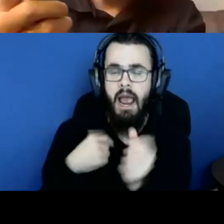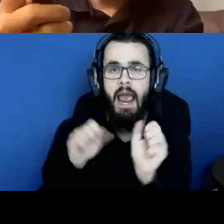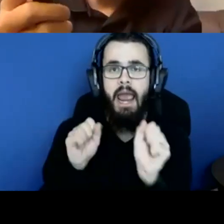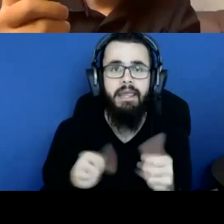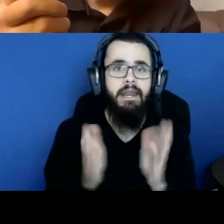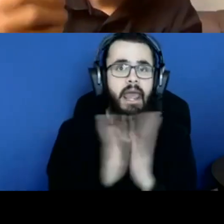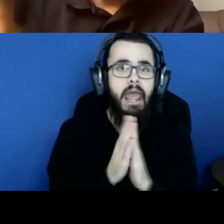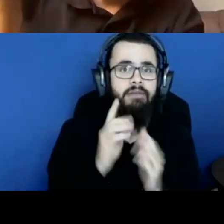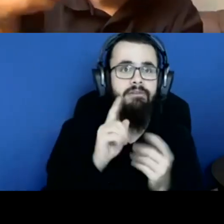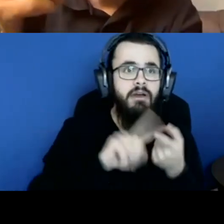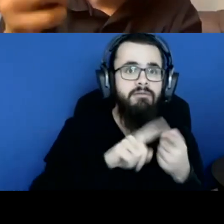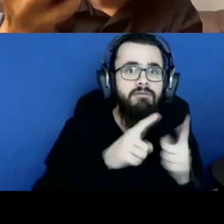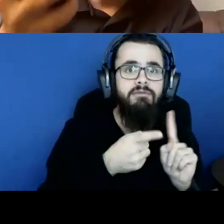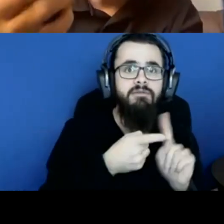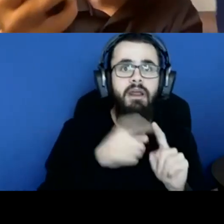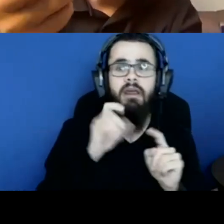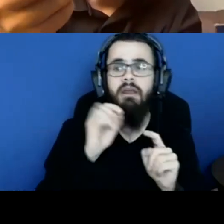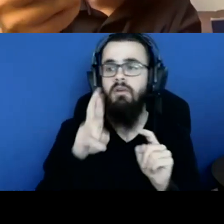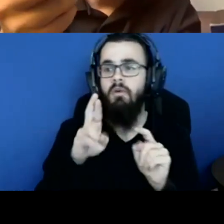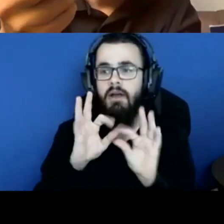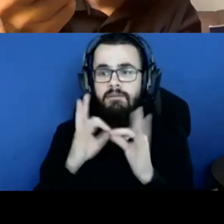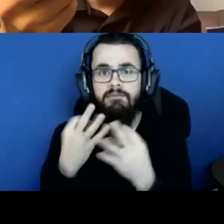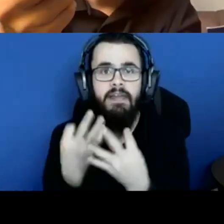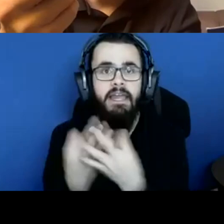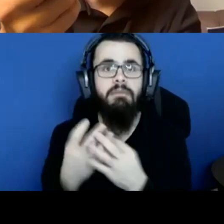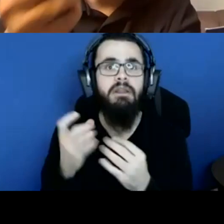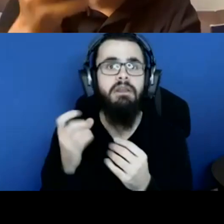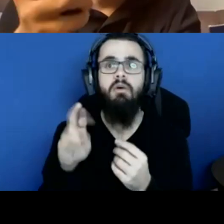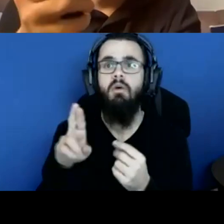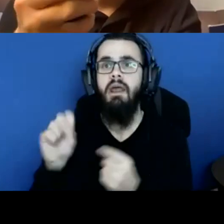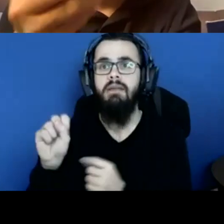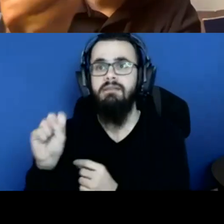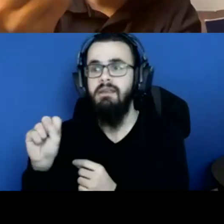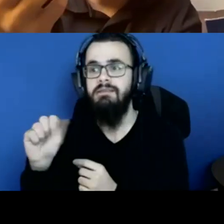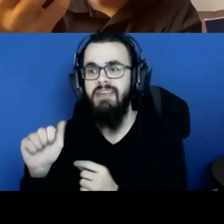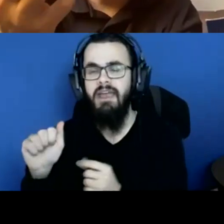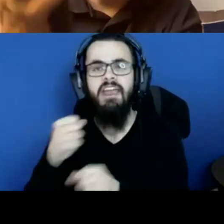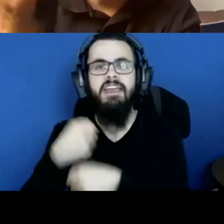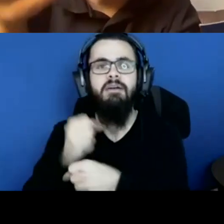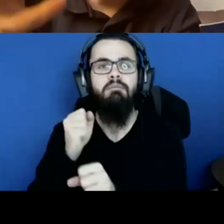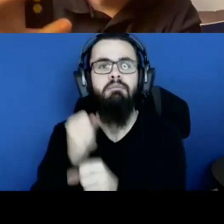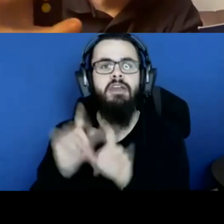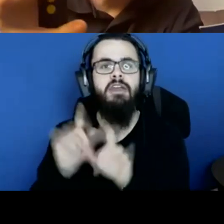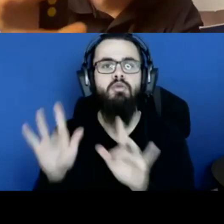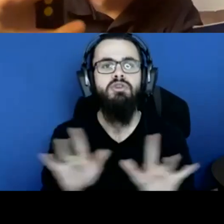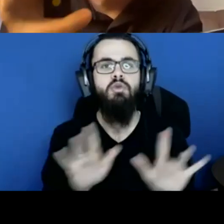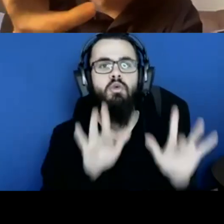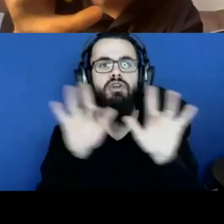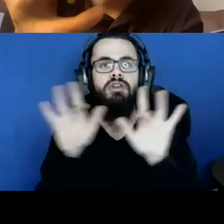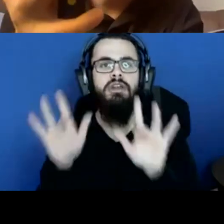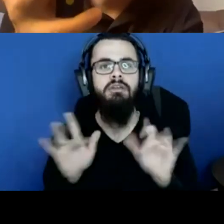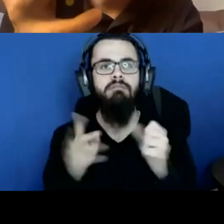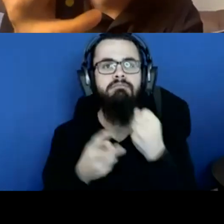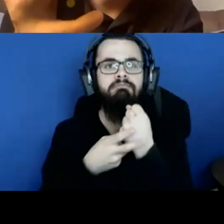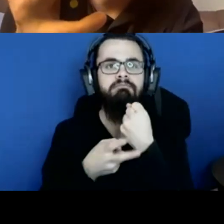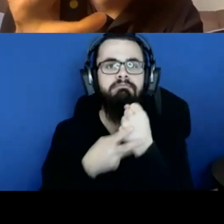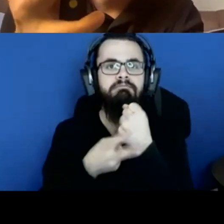SSA help me make a recording. This thing will make a recording. I'll turn it on.